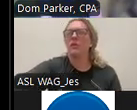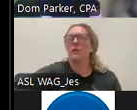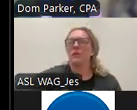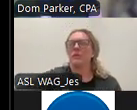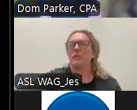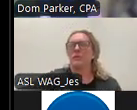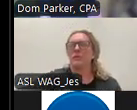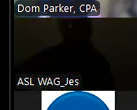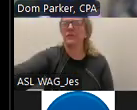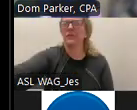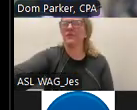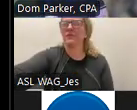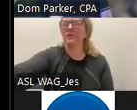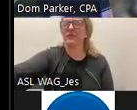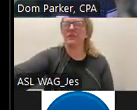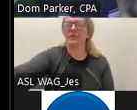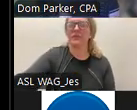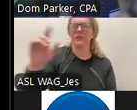to confirm. So this is an Xbox screenshot.